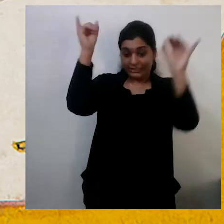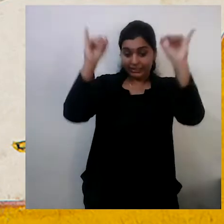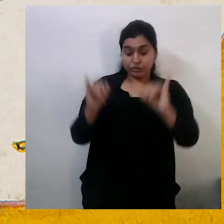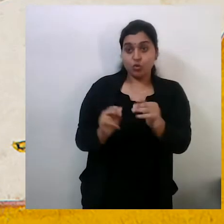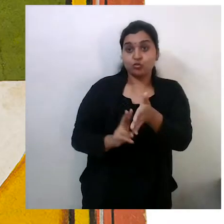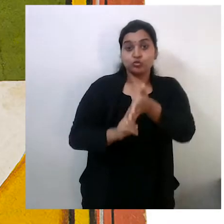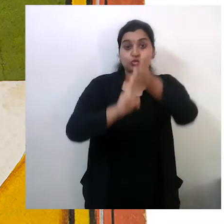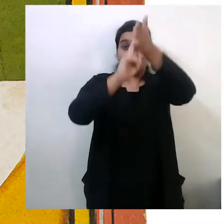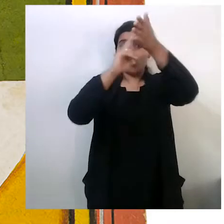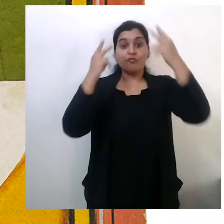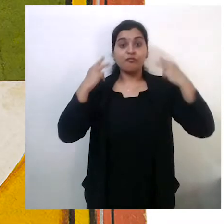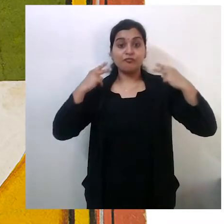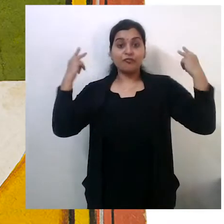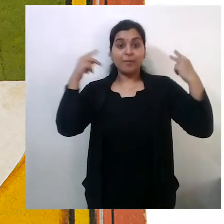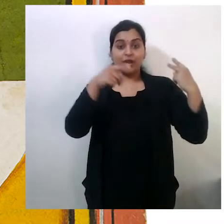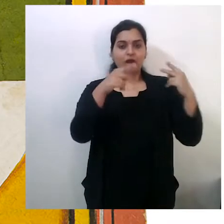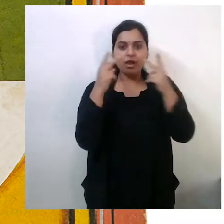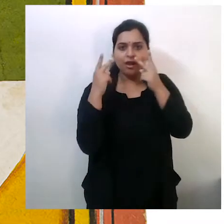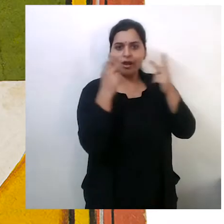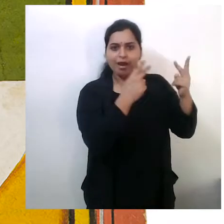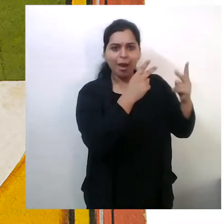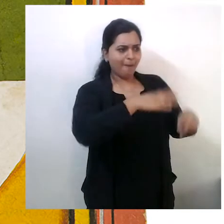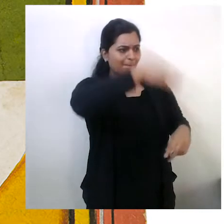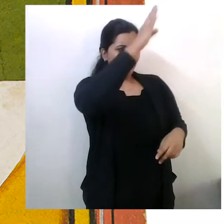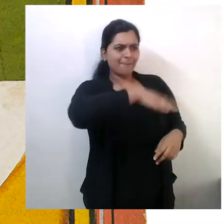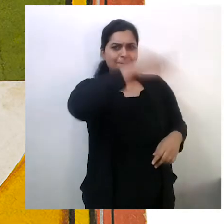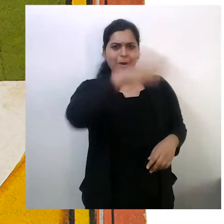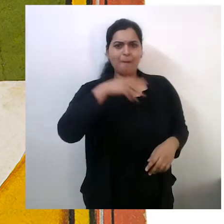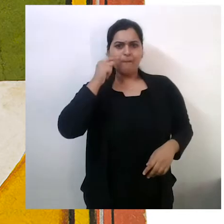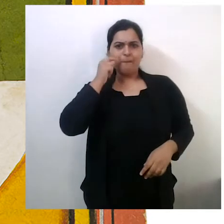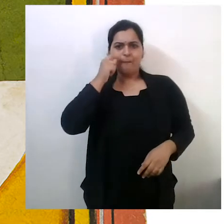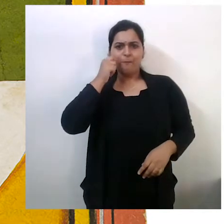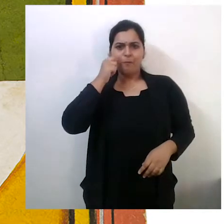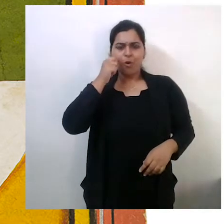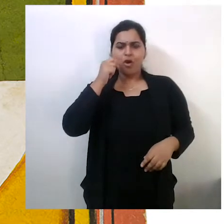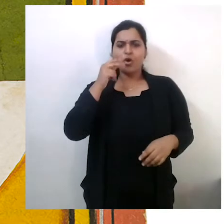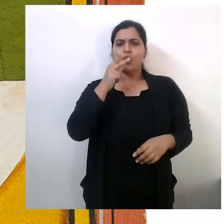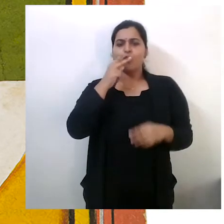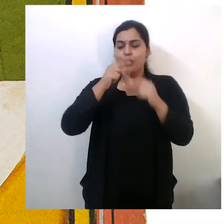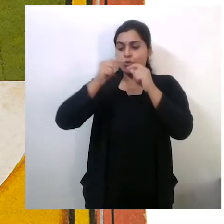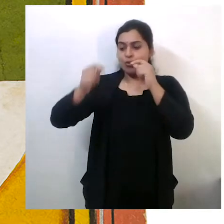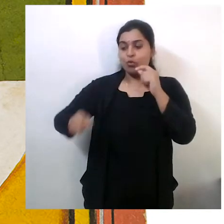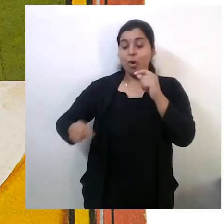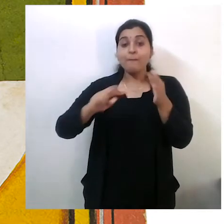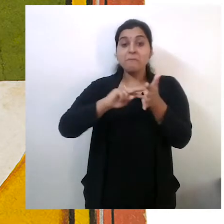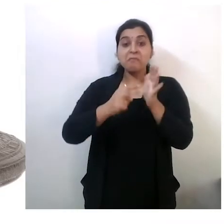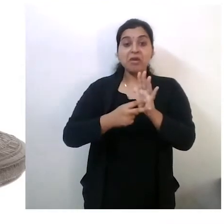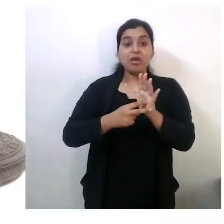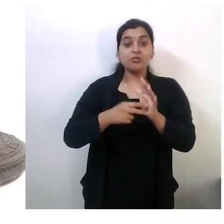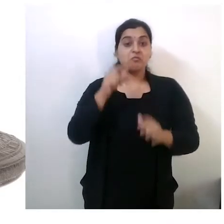of India. As you can see here in this painting from Mewar, the Bidri hookah adds to the noble status of the man